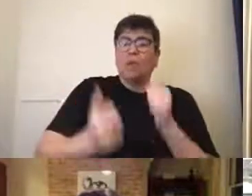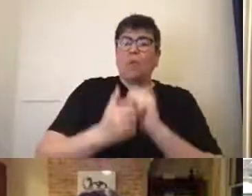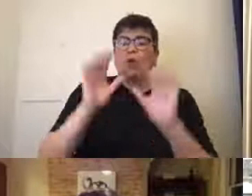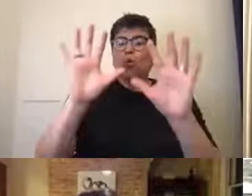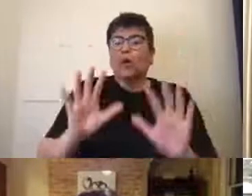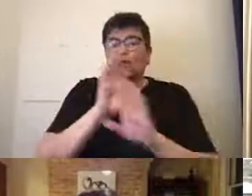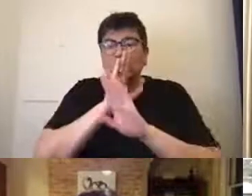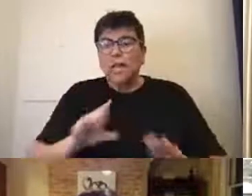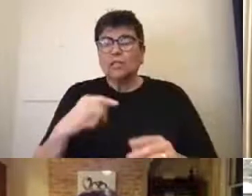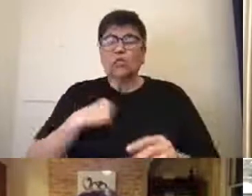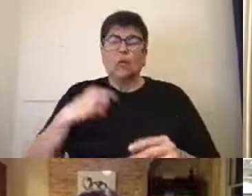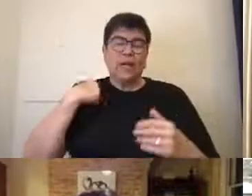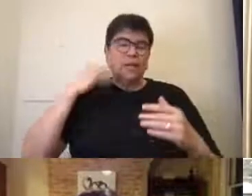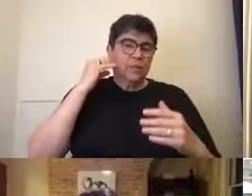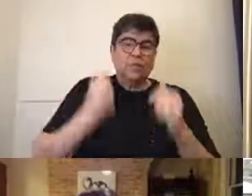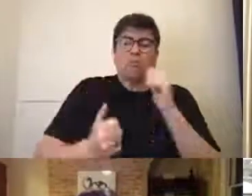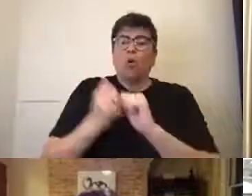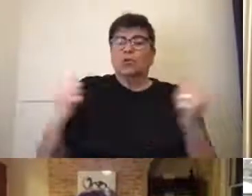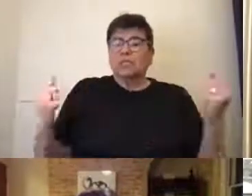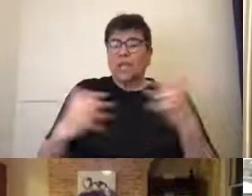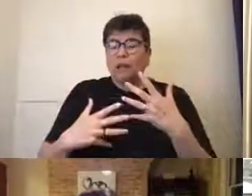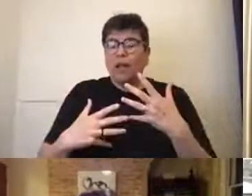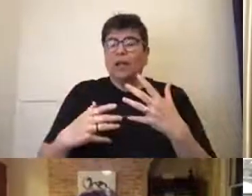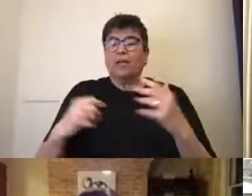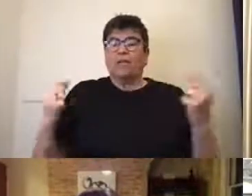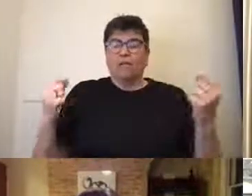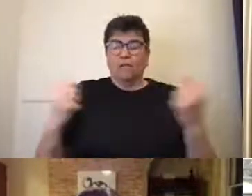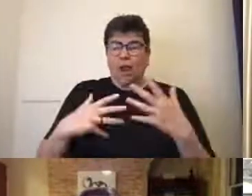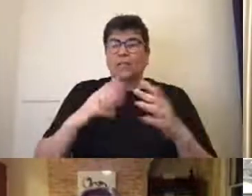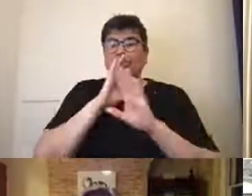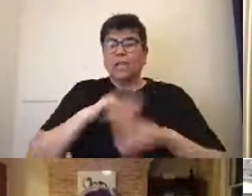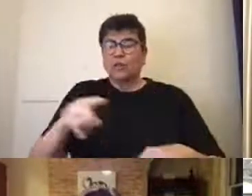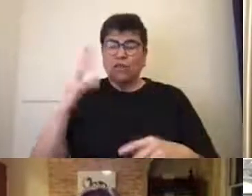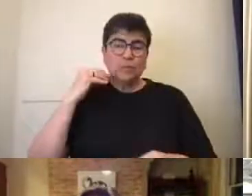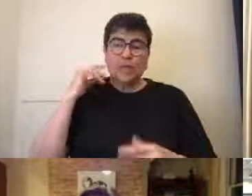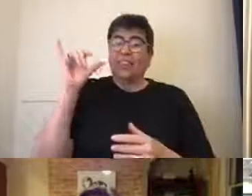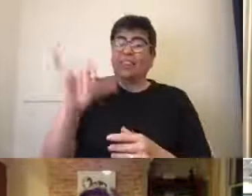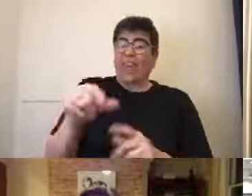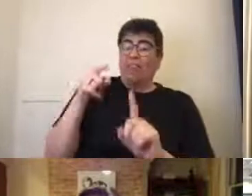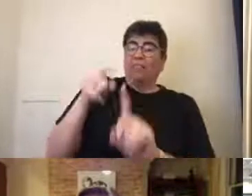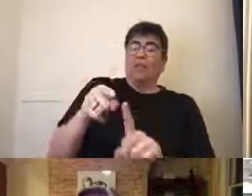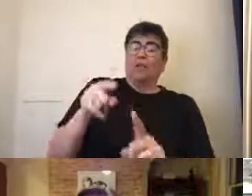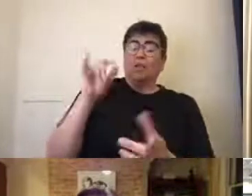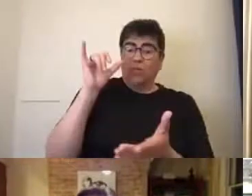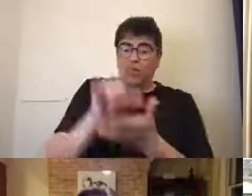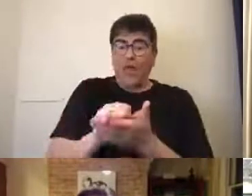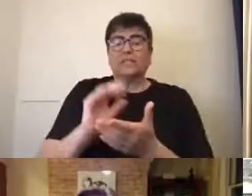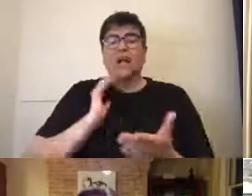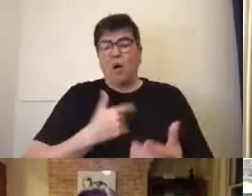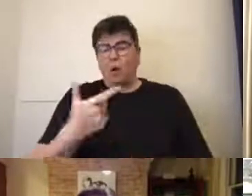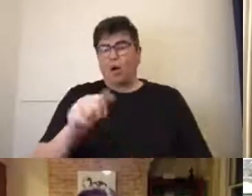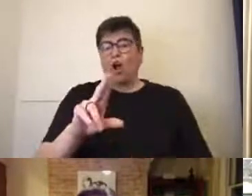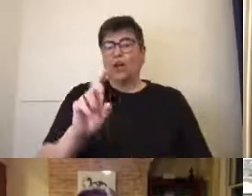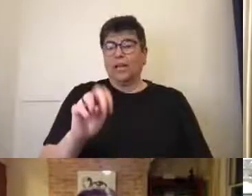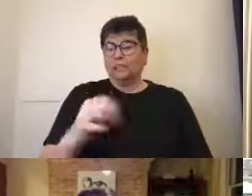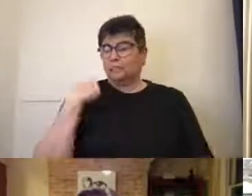you've experienced, the most terrifying, frightening silence you've experienced. That right there, though, that's our garden right there, right? It's